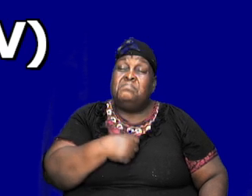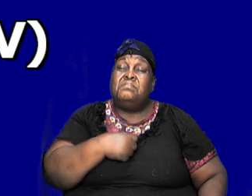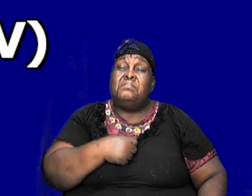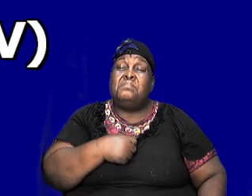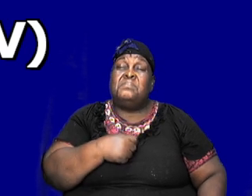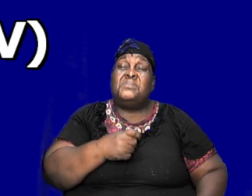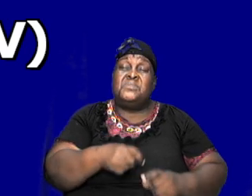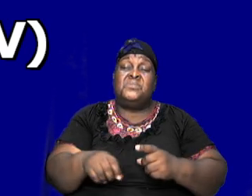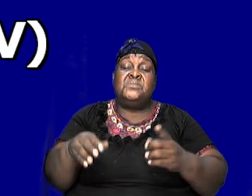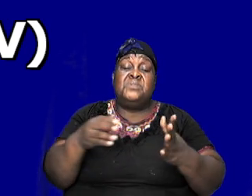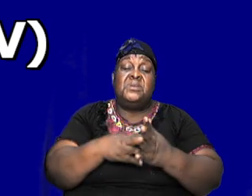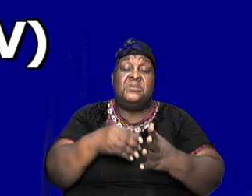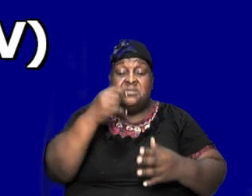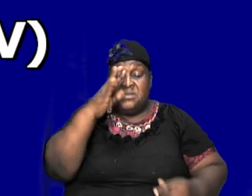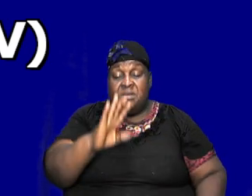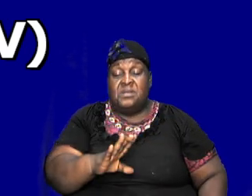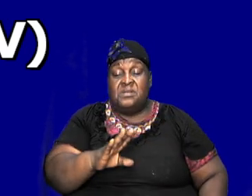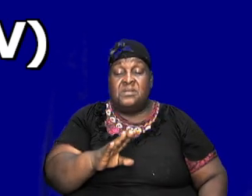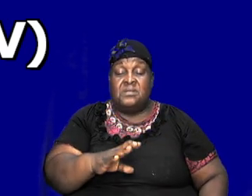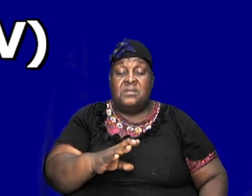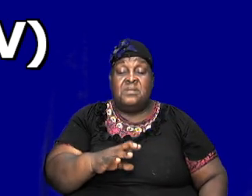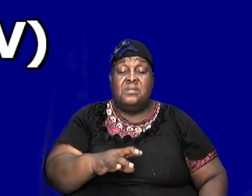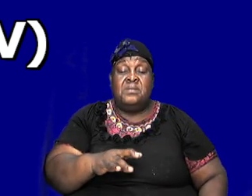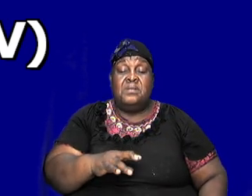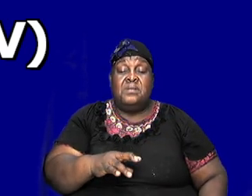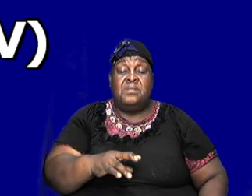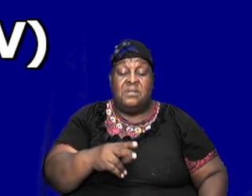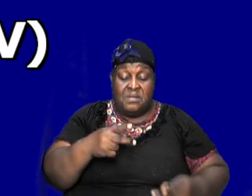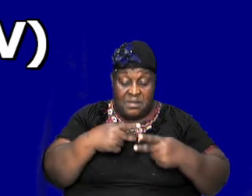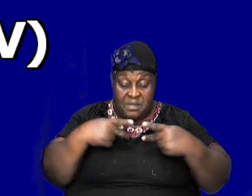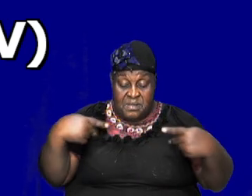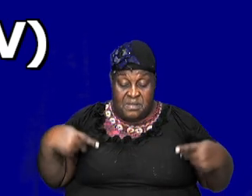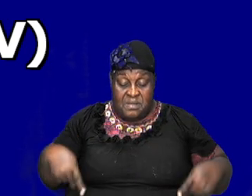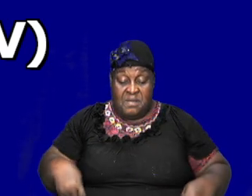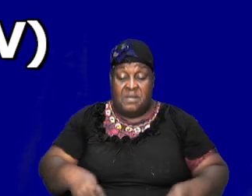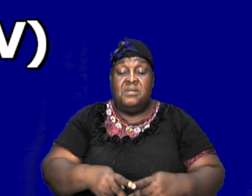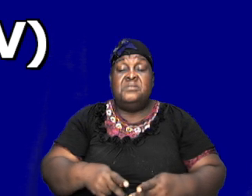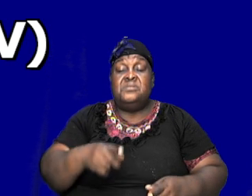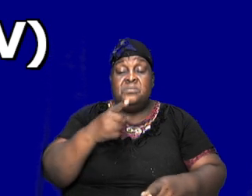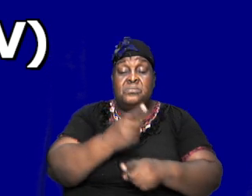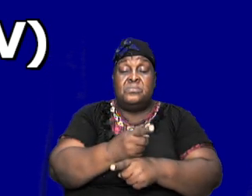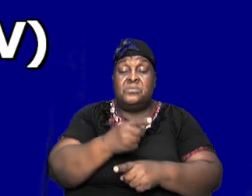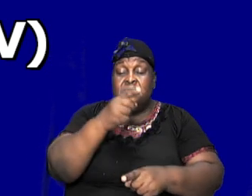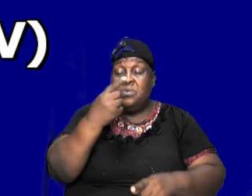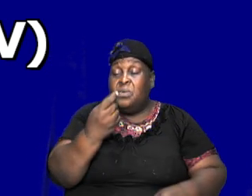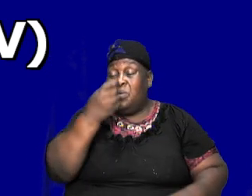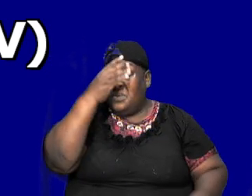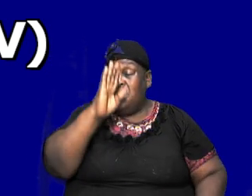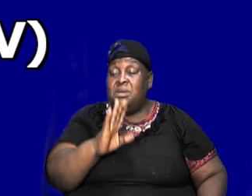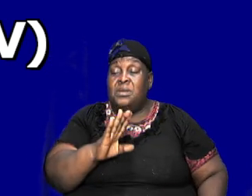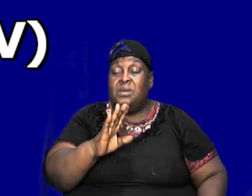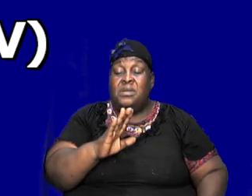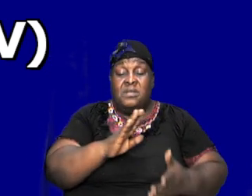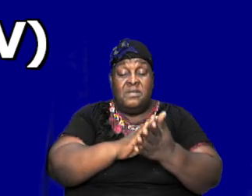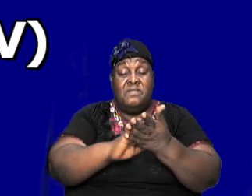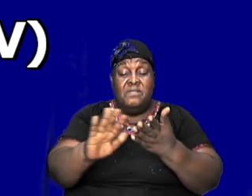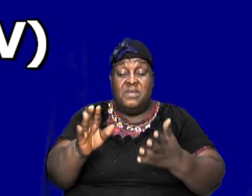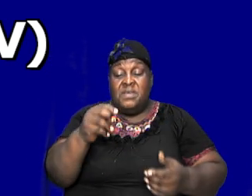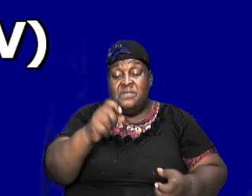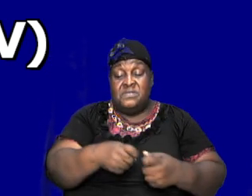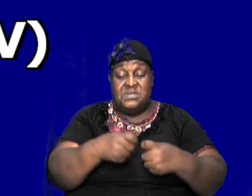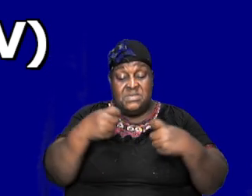God. So yes, it is true. They were right. The Pharisees were right in a sense. It's only God can forgive sin.